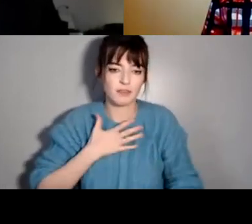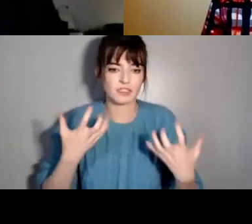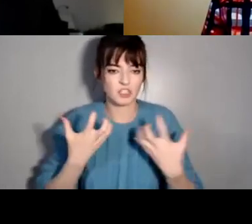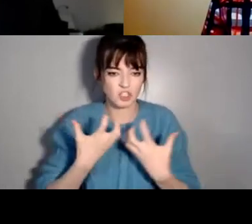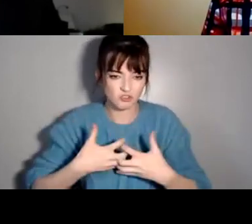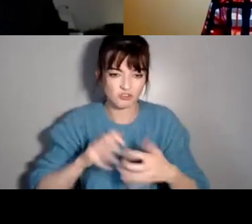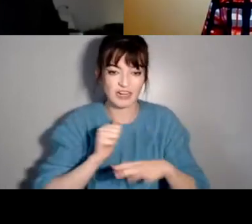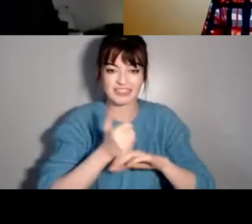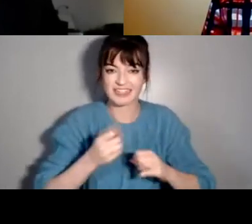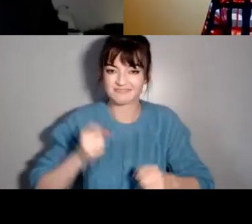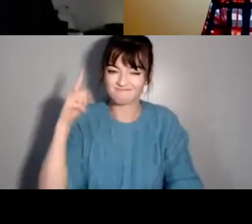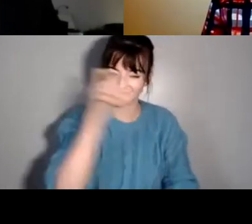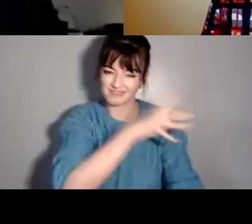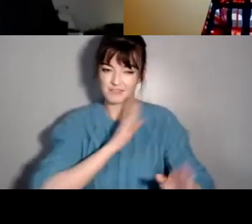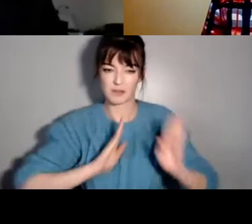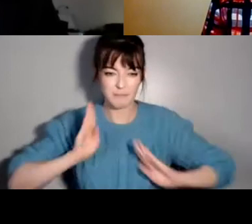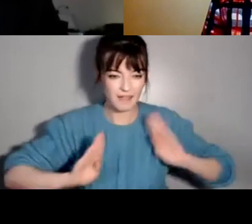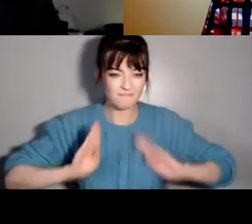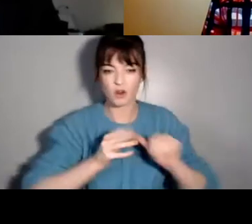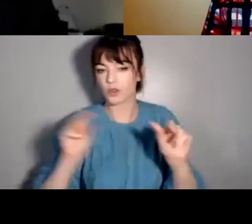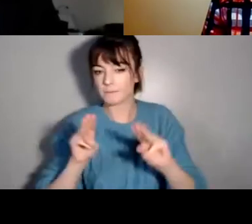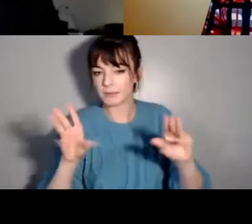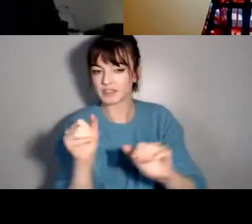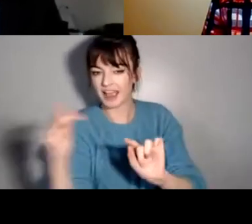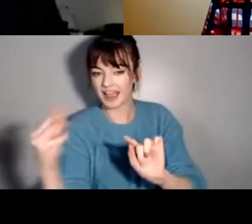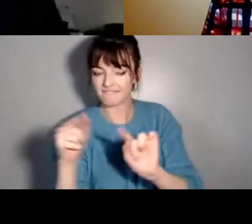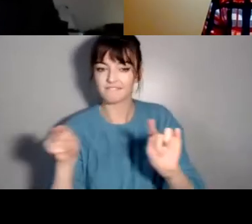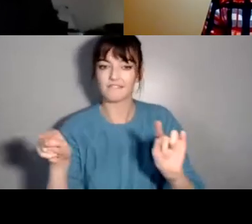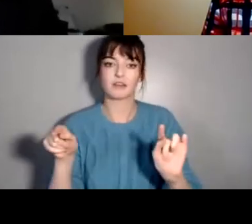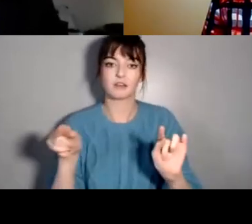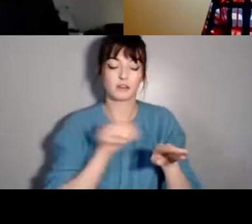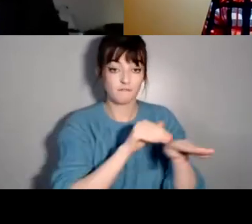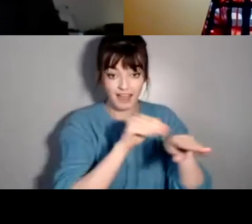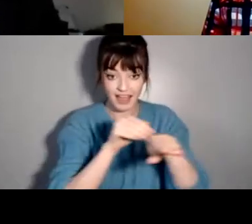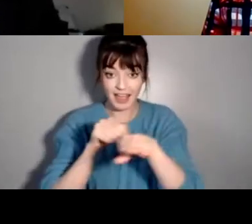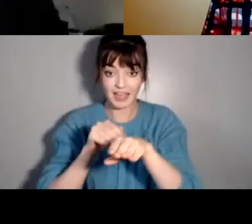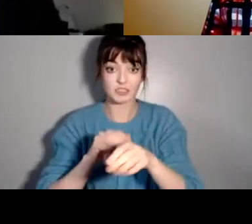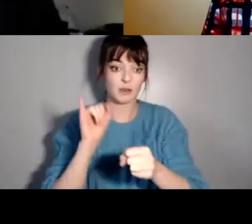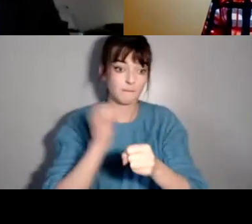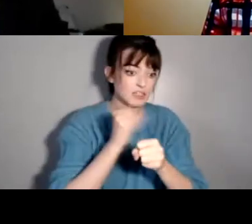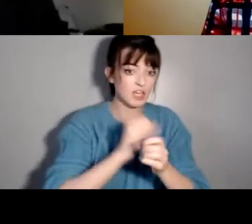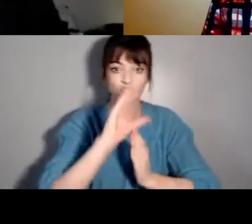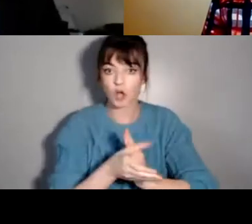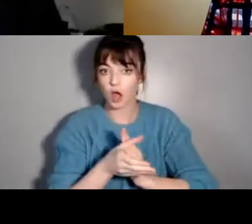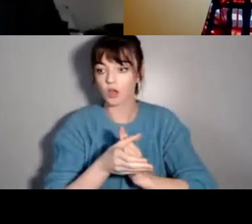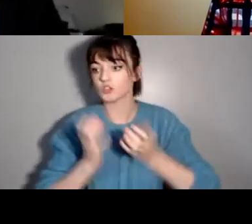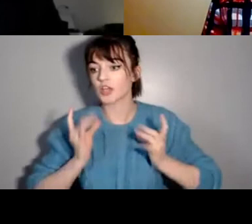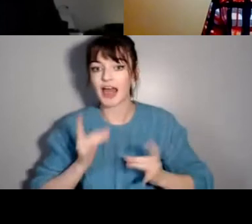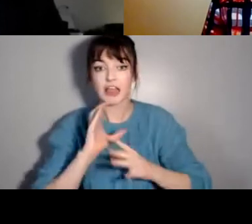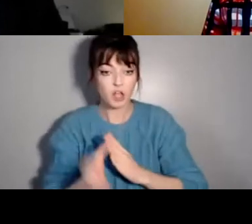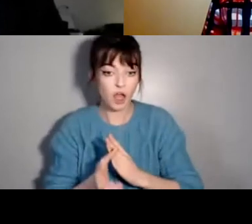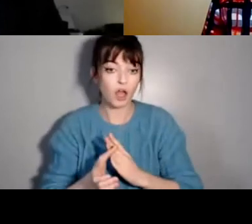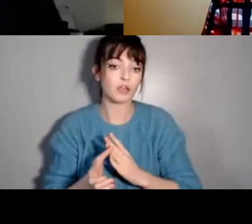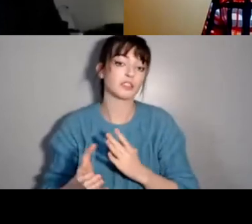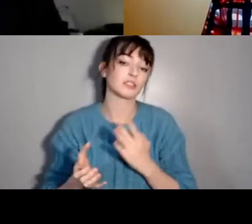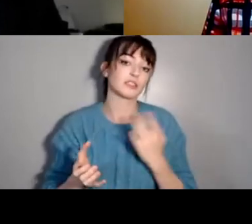on individuals themselves, other persons and staff, that impact costs, medication costs and other health costs